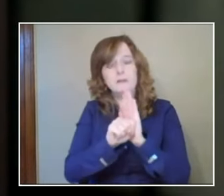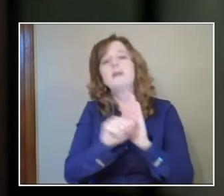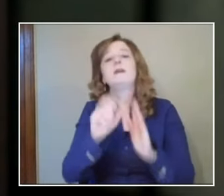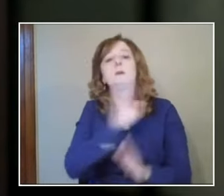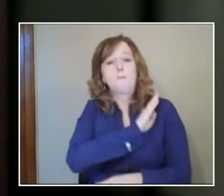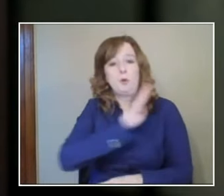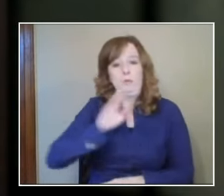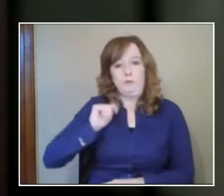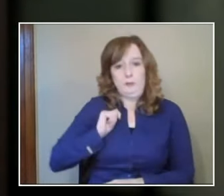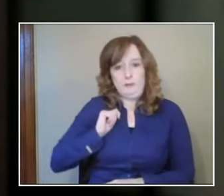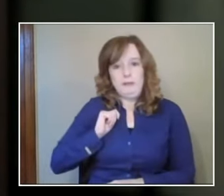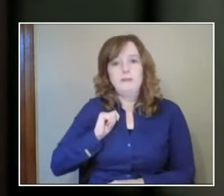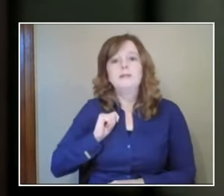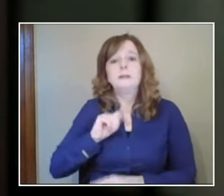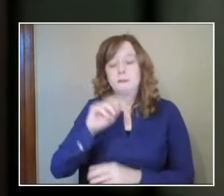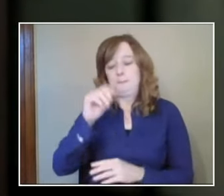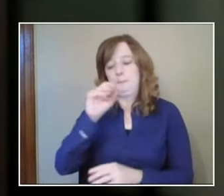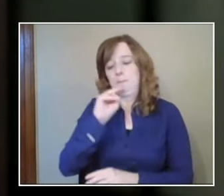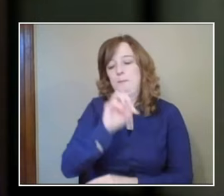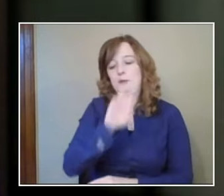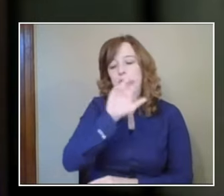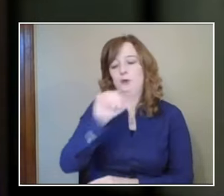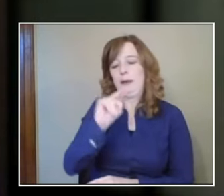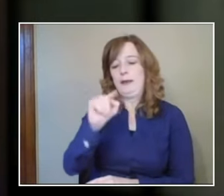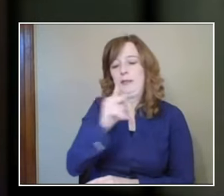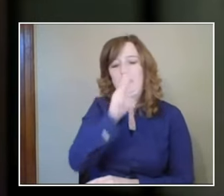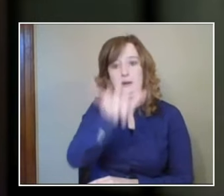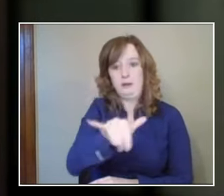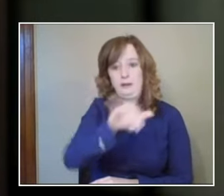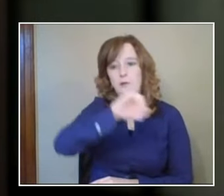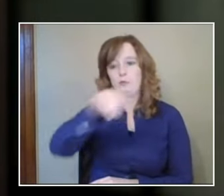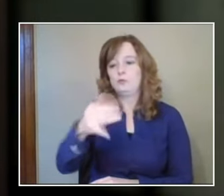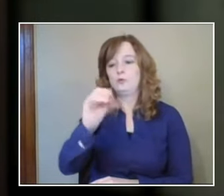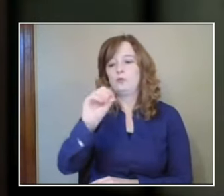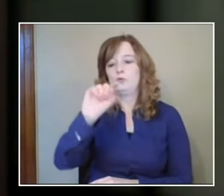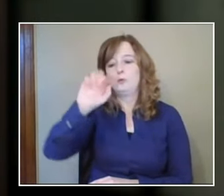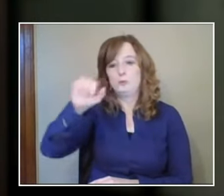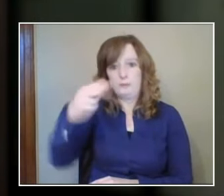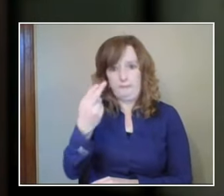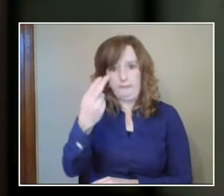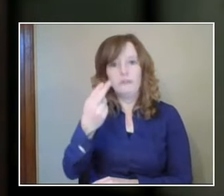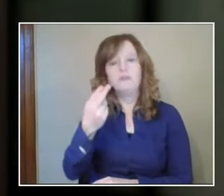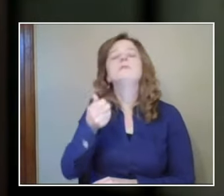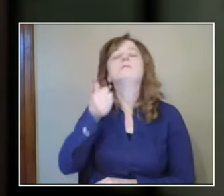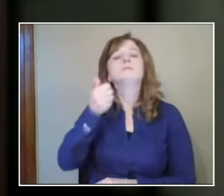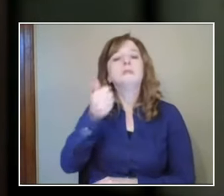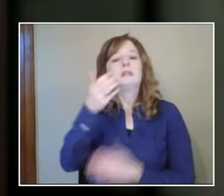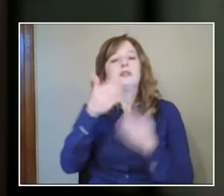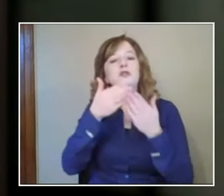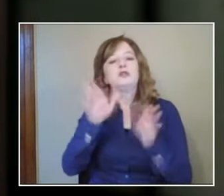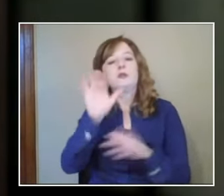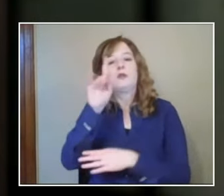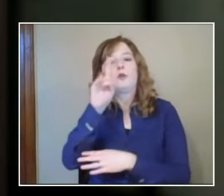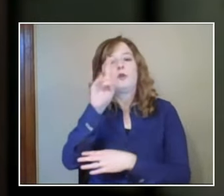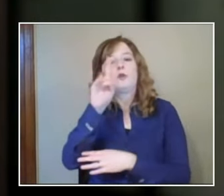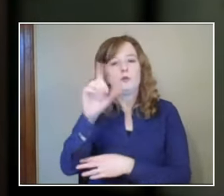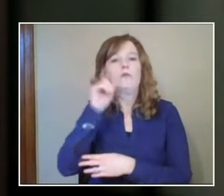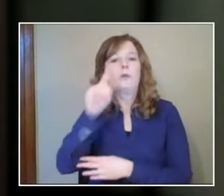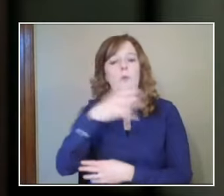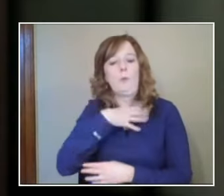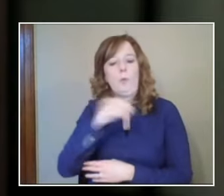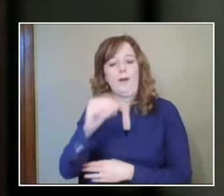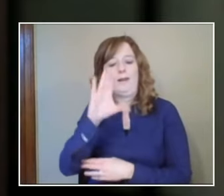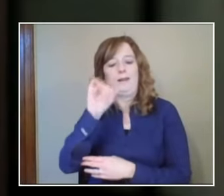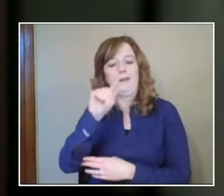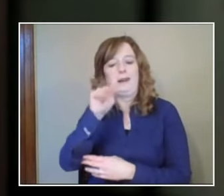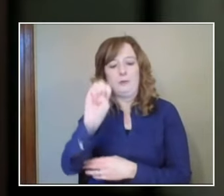Joseph. Anthony is Chief Administrative Officer, General Counsel, and Secretary of the White Castle Management Company.